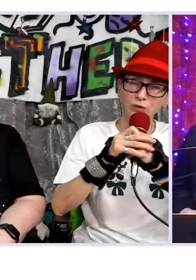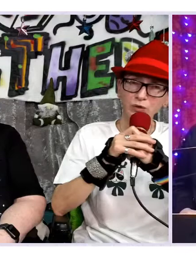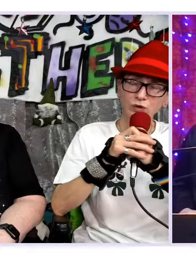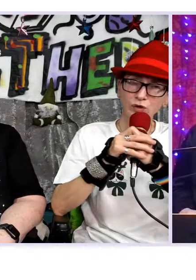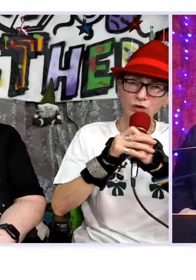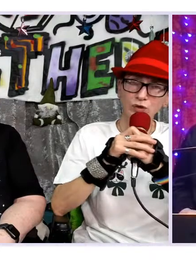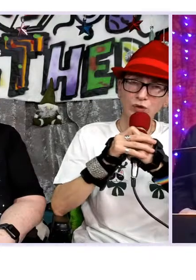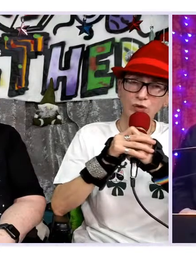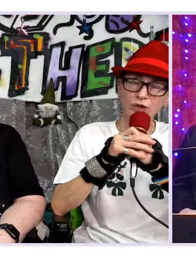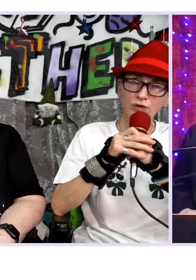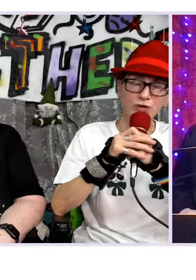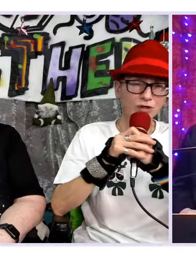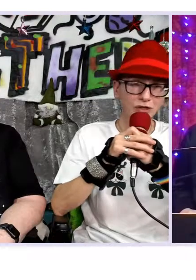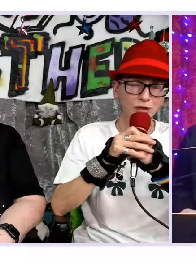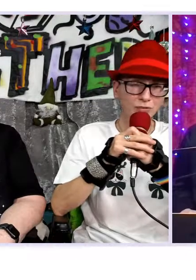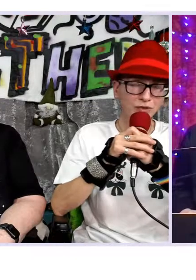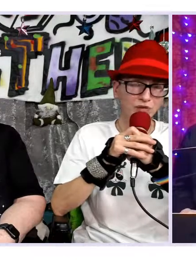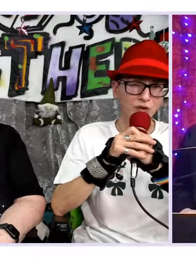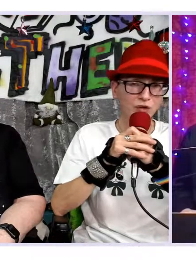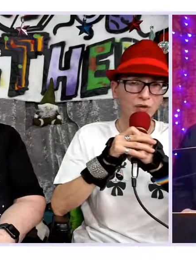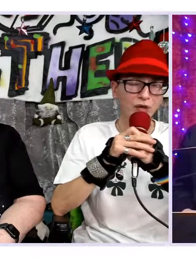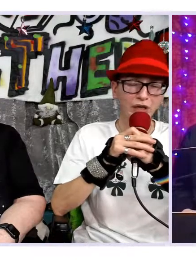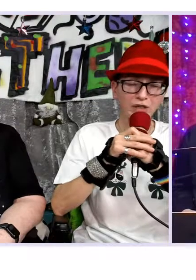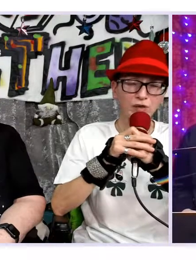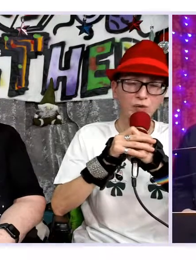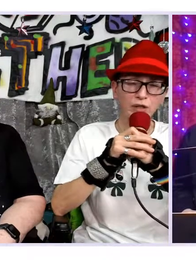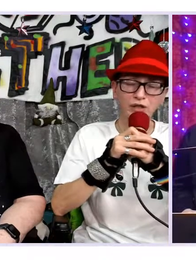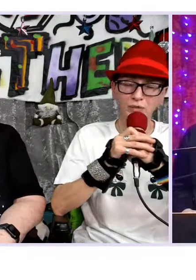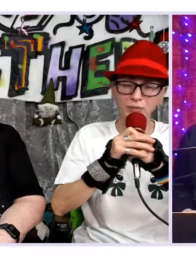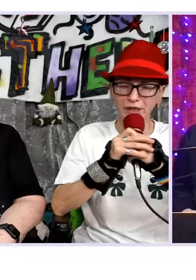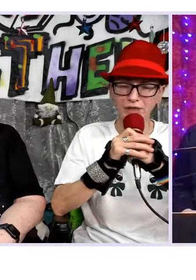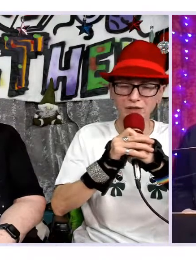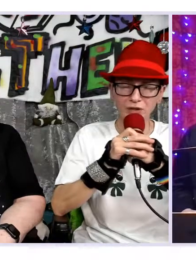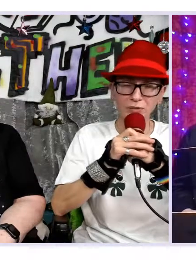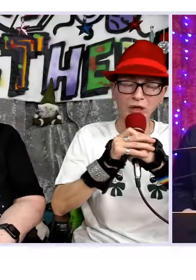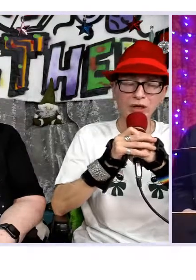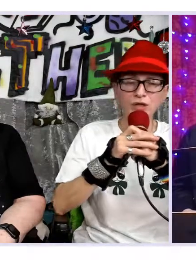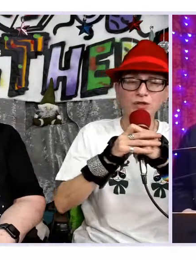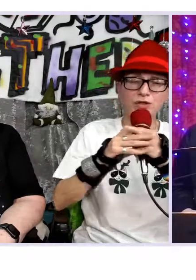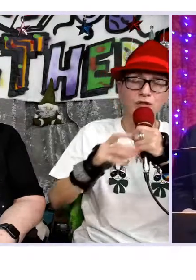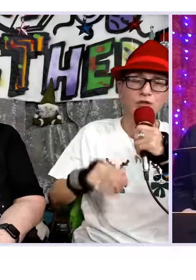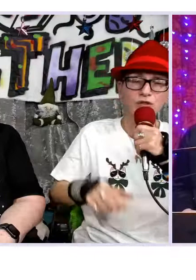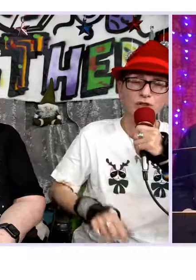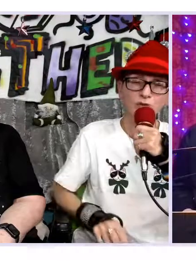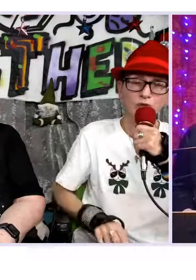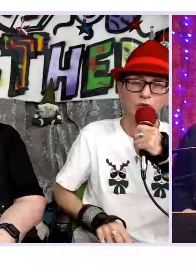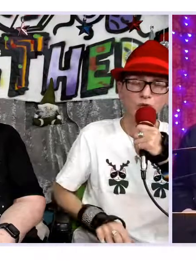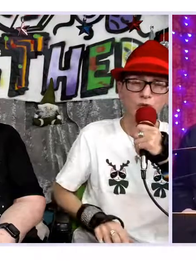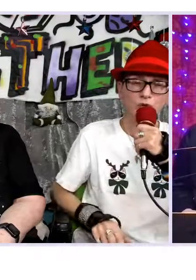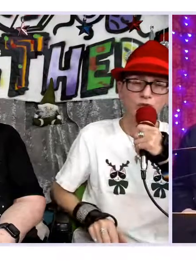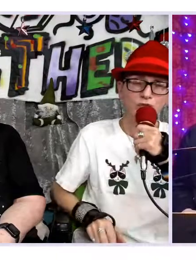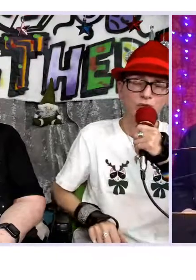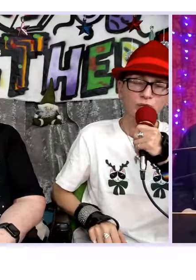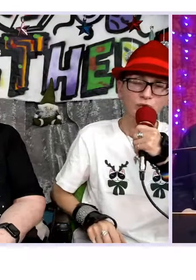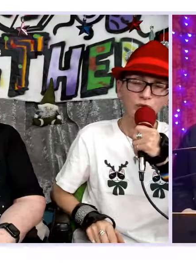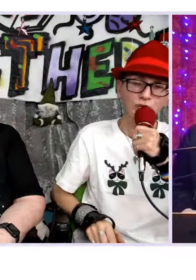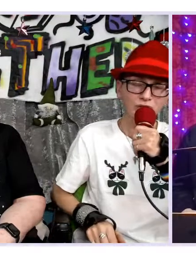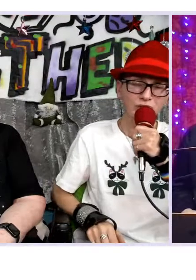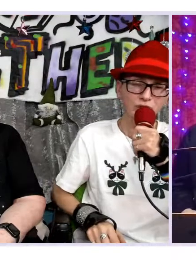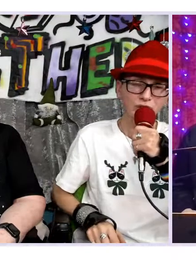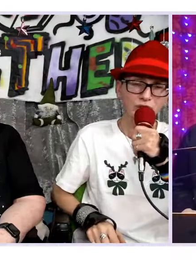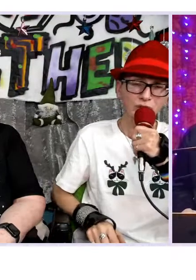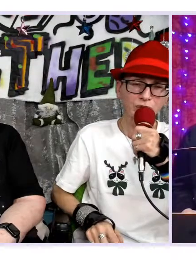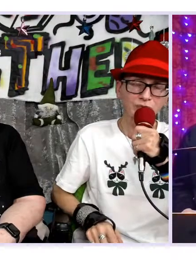we thought you would enjoy a sneak preview. So we're going to play some, starting with this one from